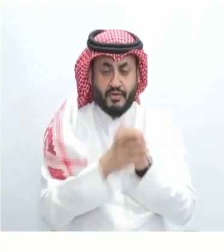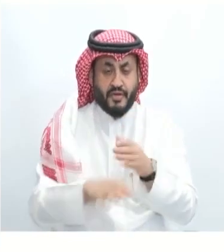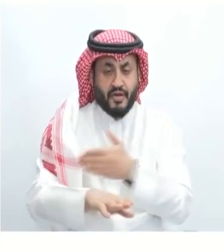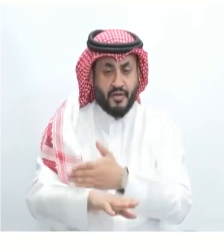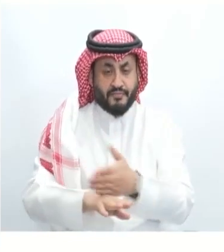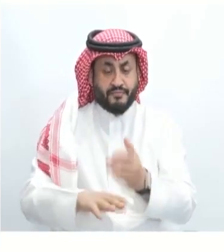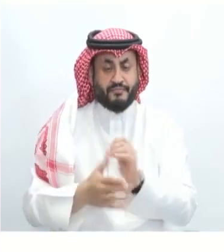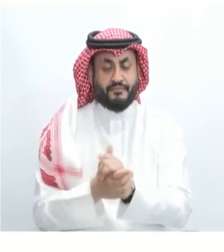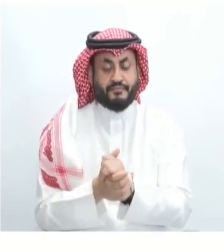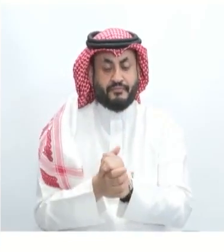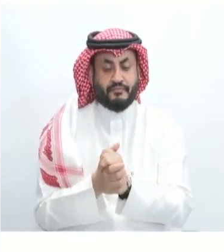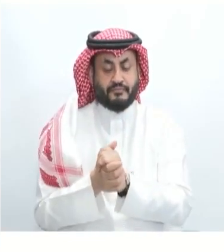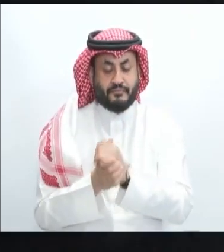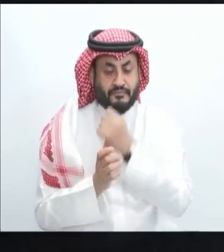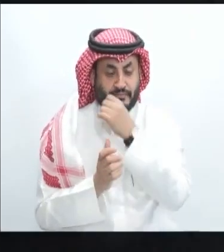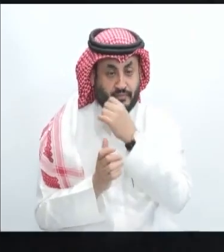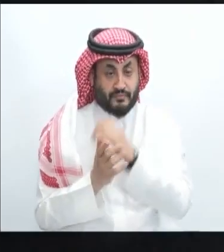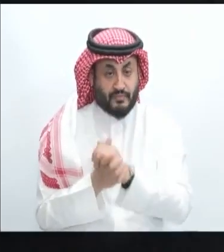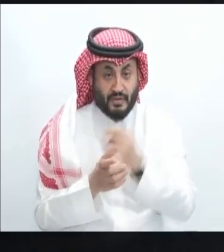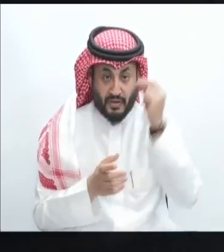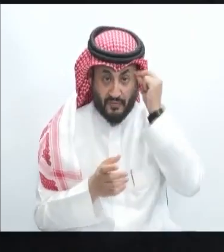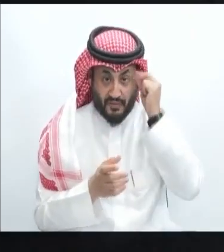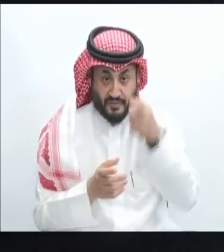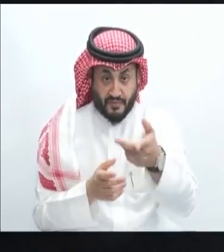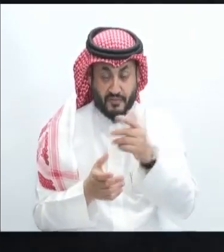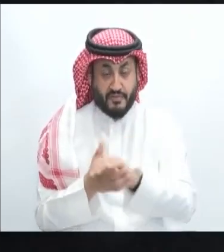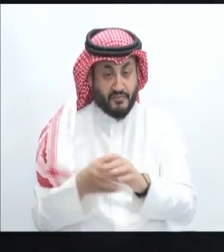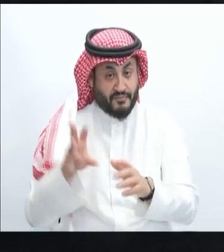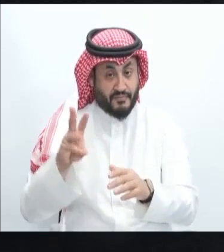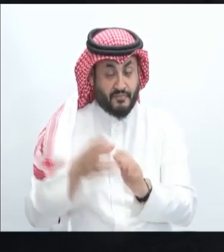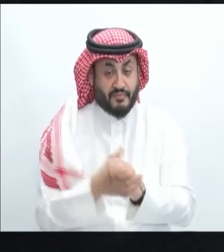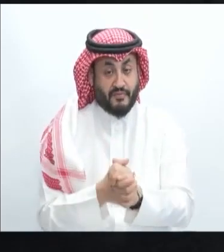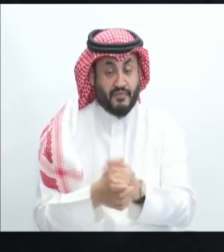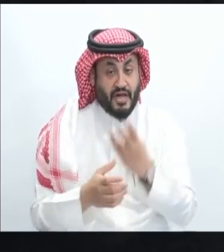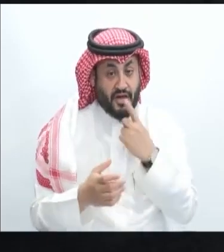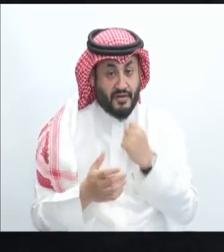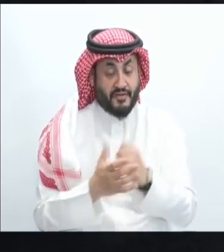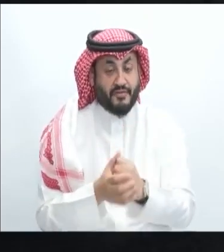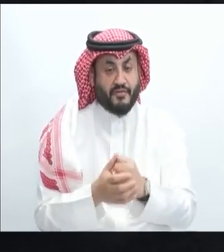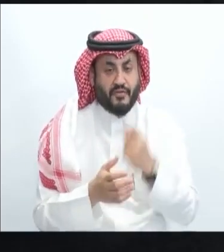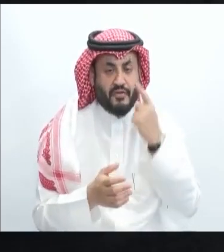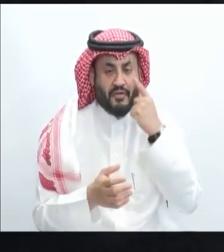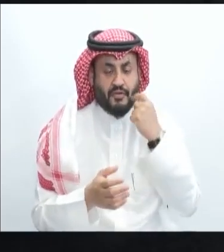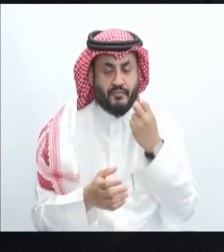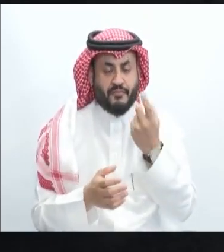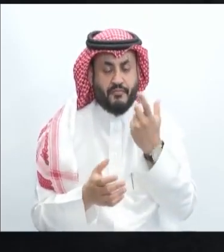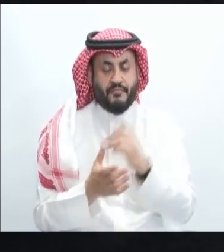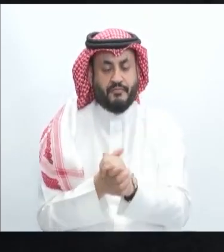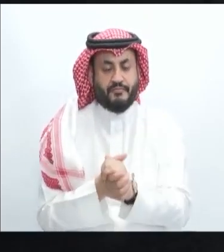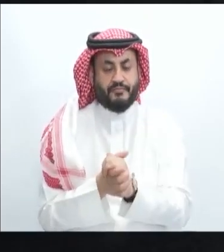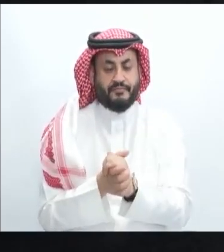bed early. So just keep these in mind if you want to have a healthy